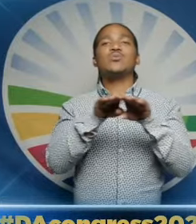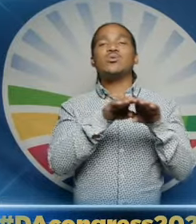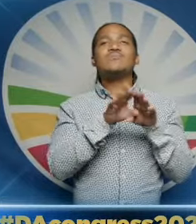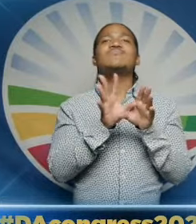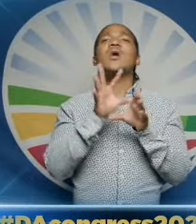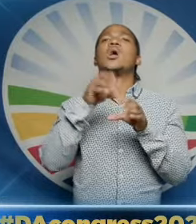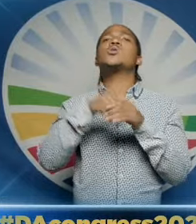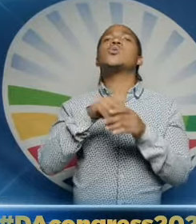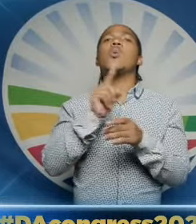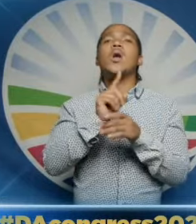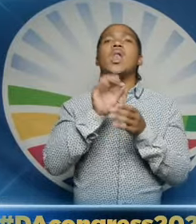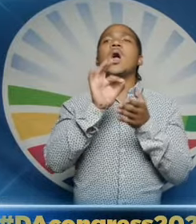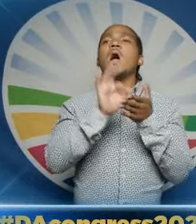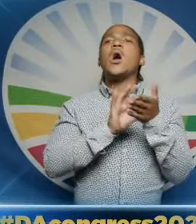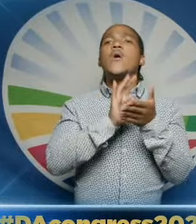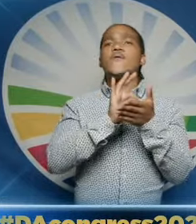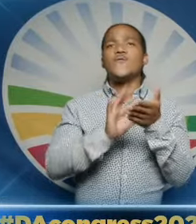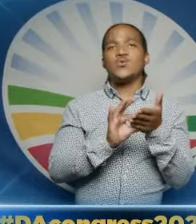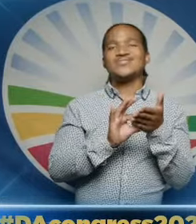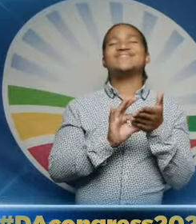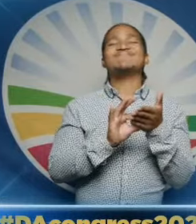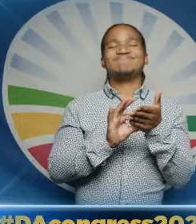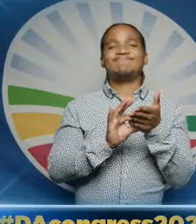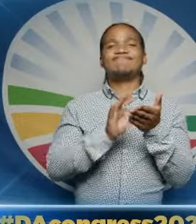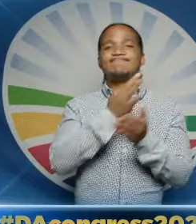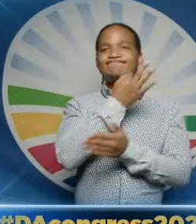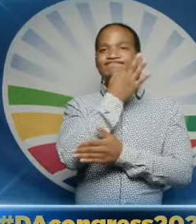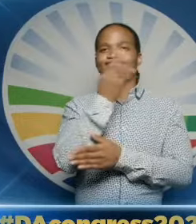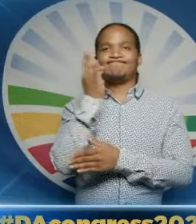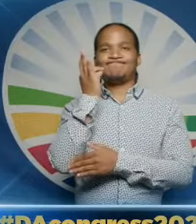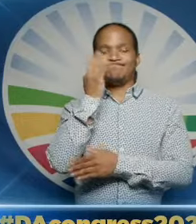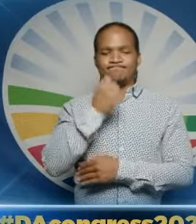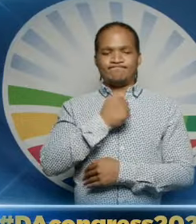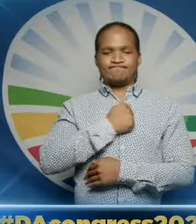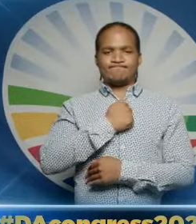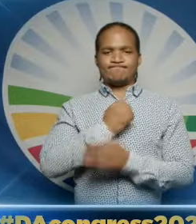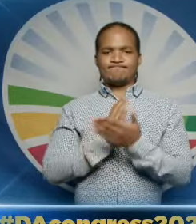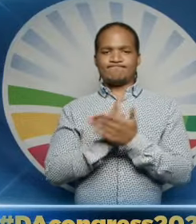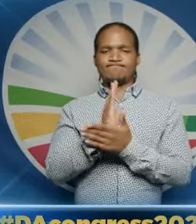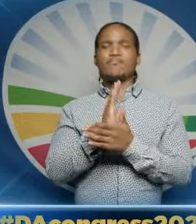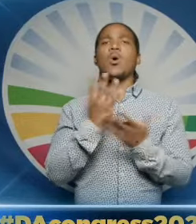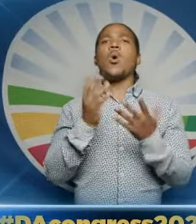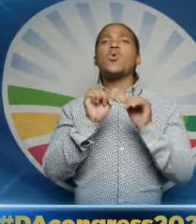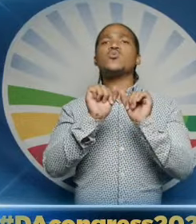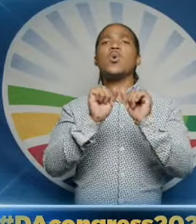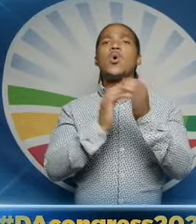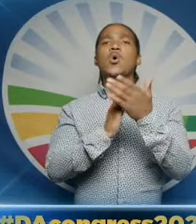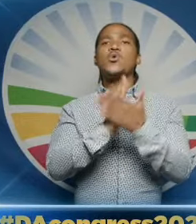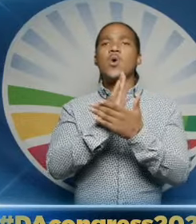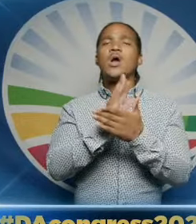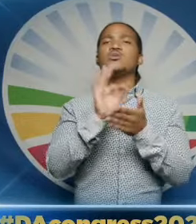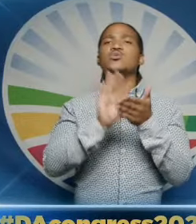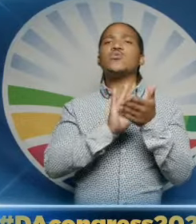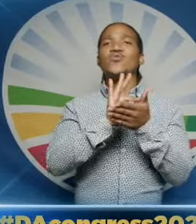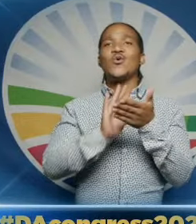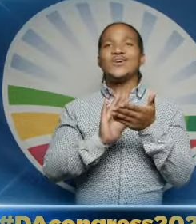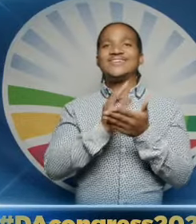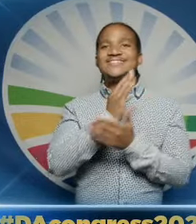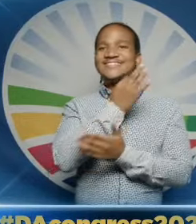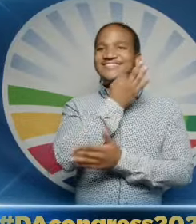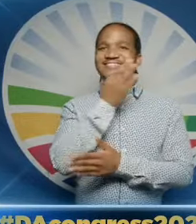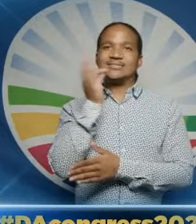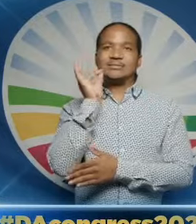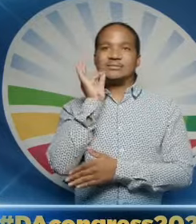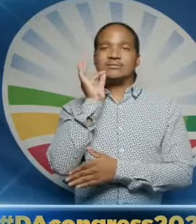includes the vote in secret, your right to vote in secret. Our party, whether it is our